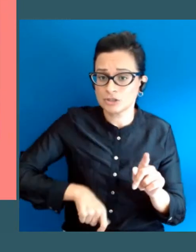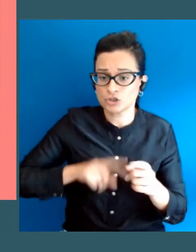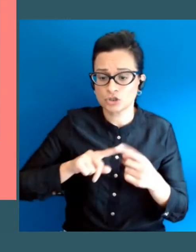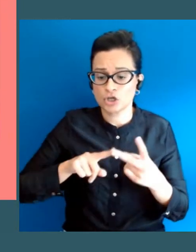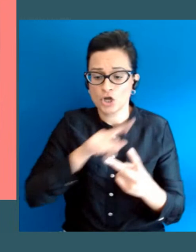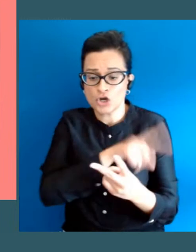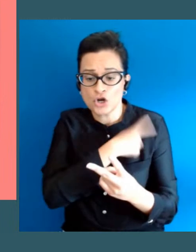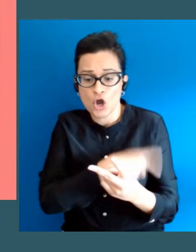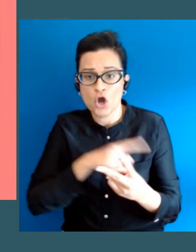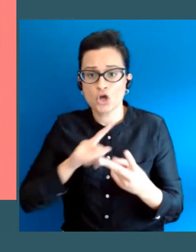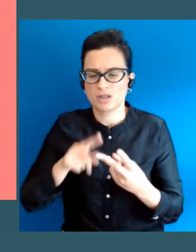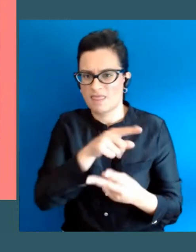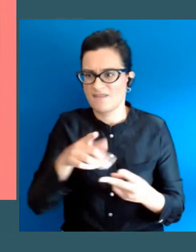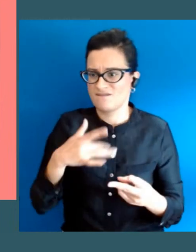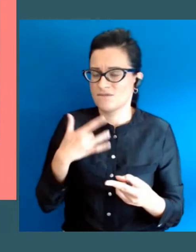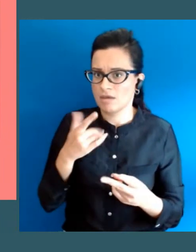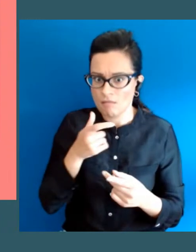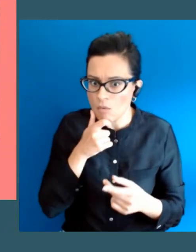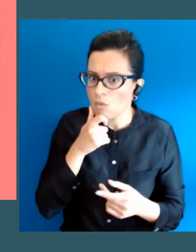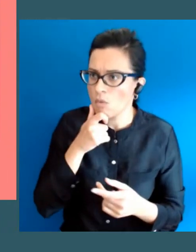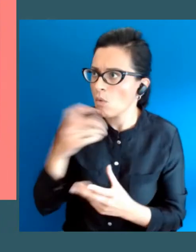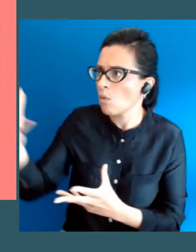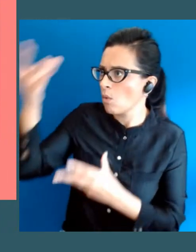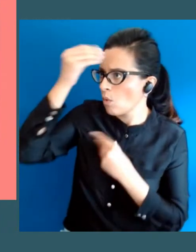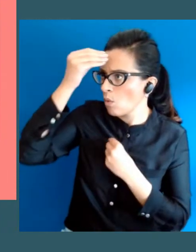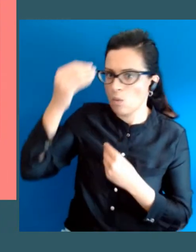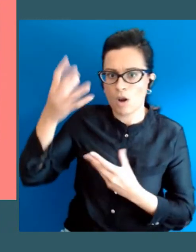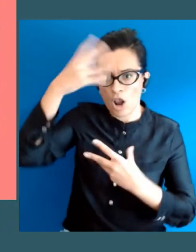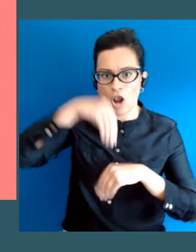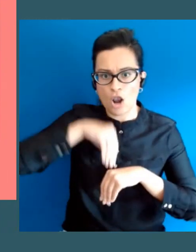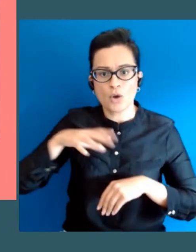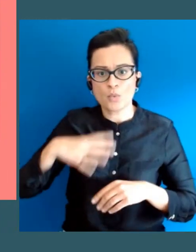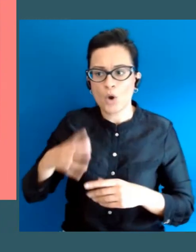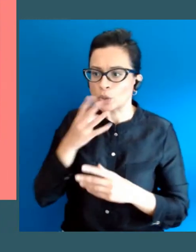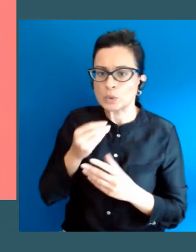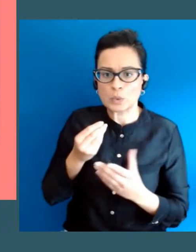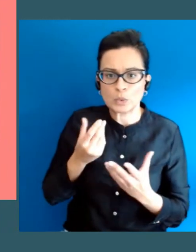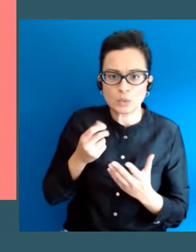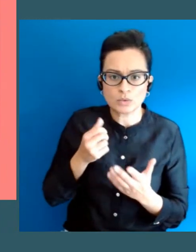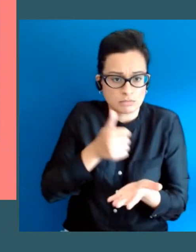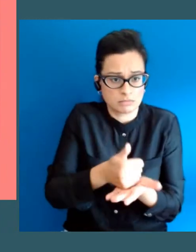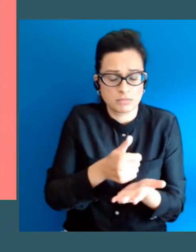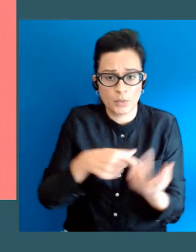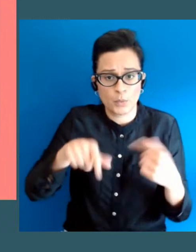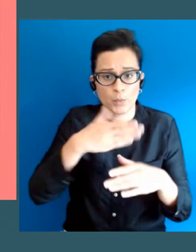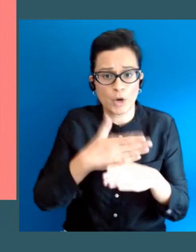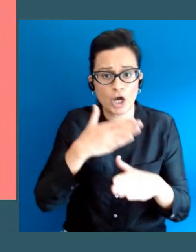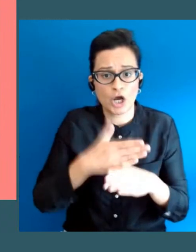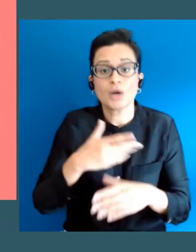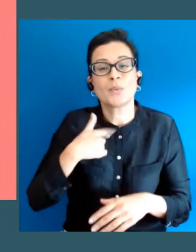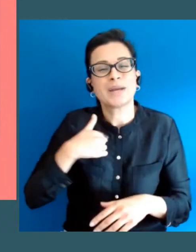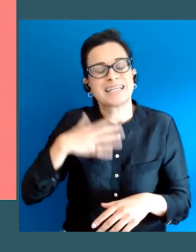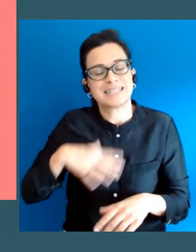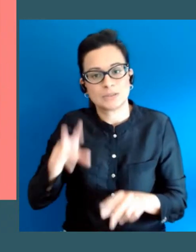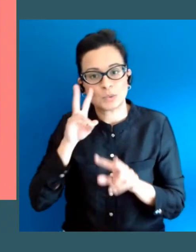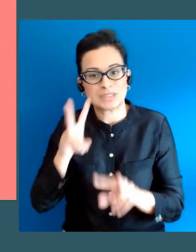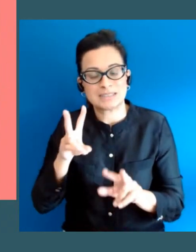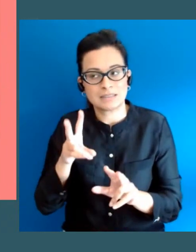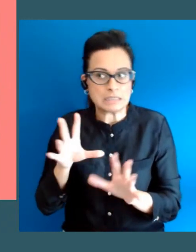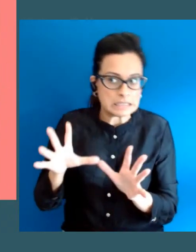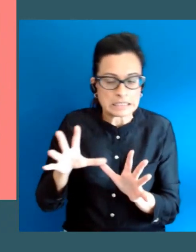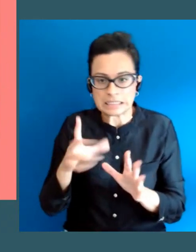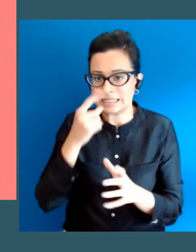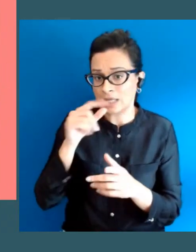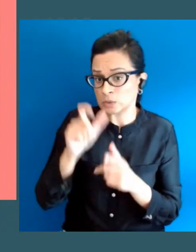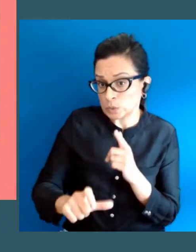is an intervention that they might want to start using within their practice. But we need to see if we can actually do that. So we're